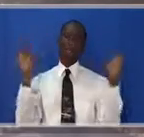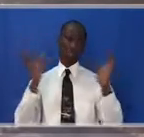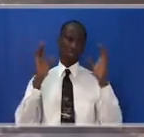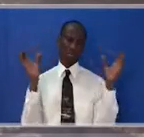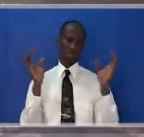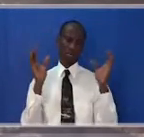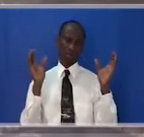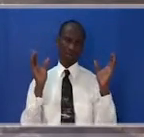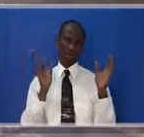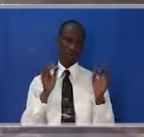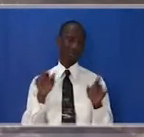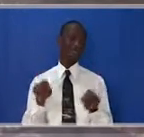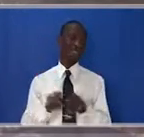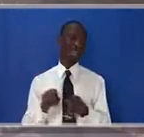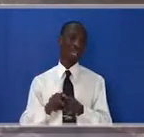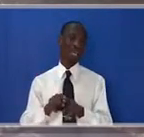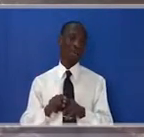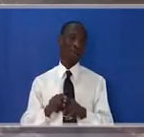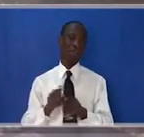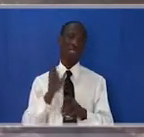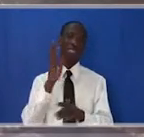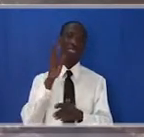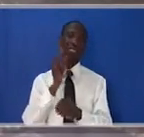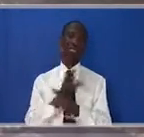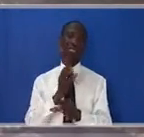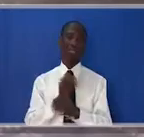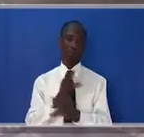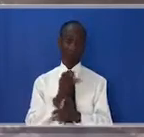ceremony, something you celebrate.